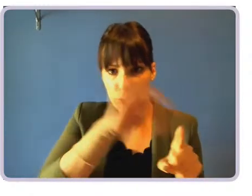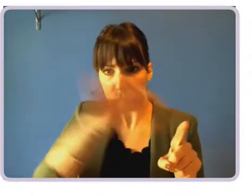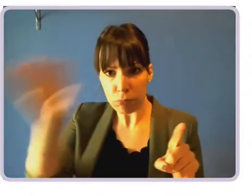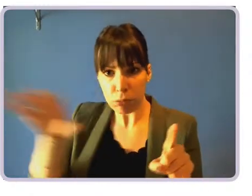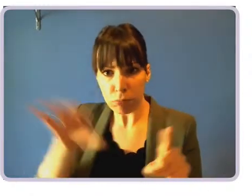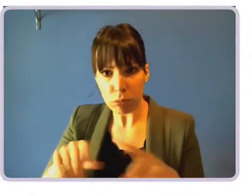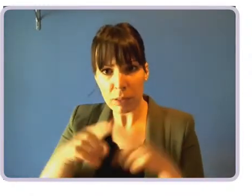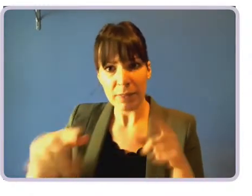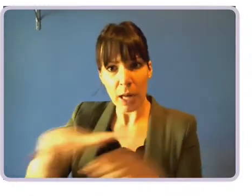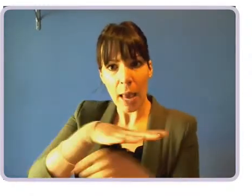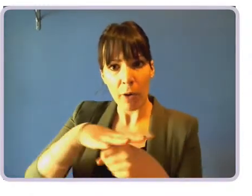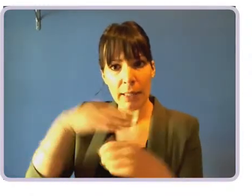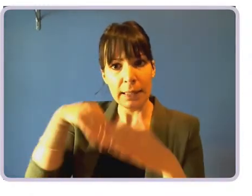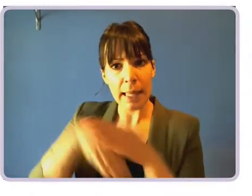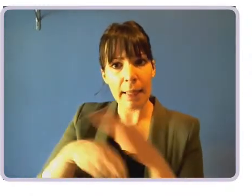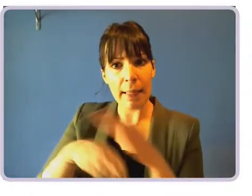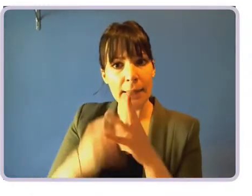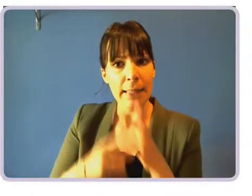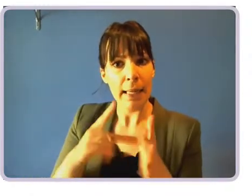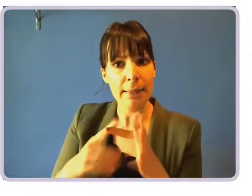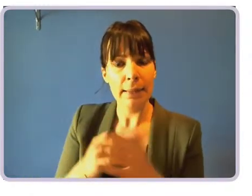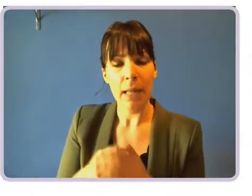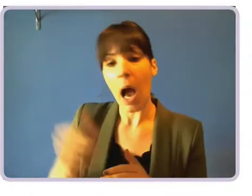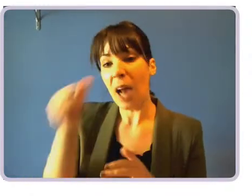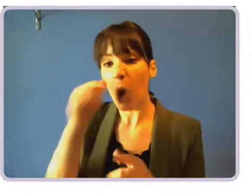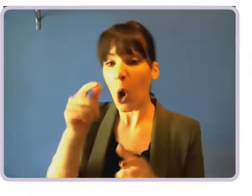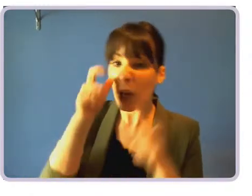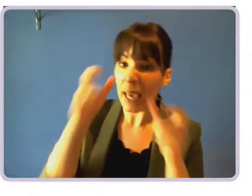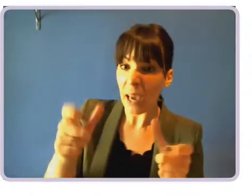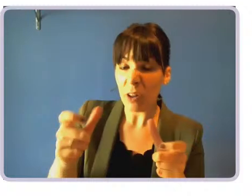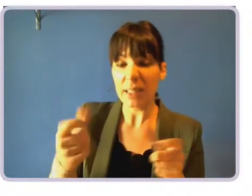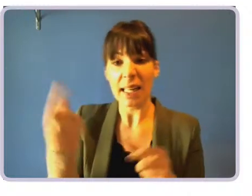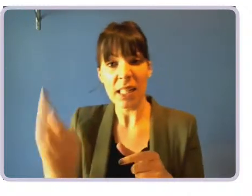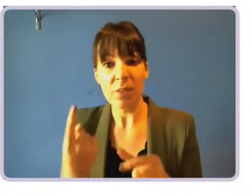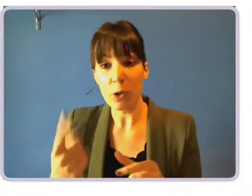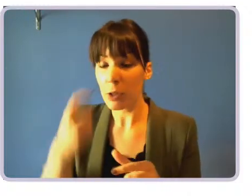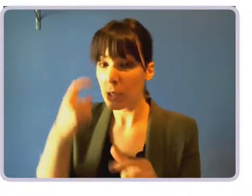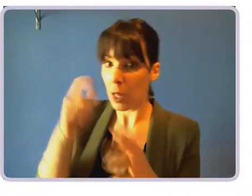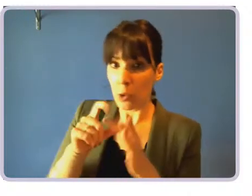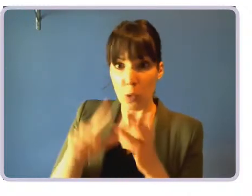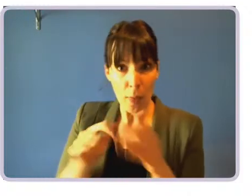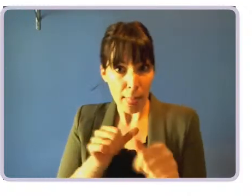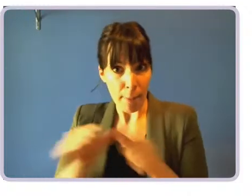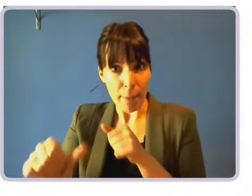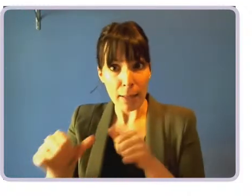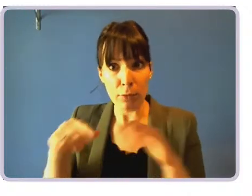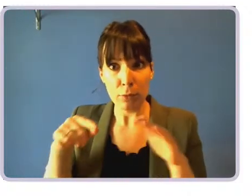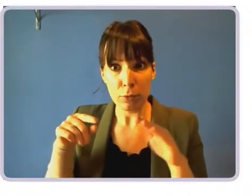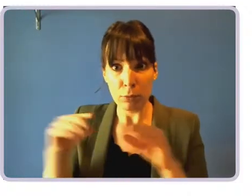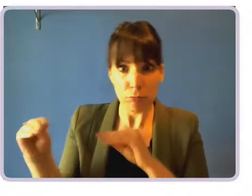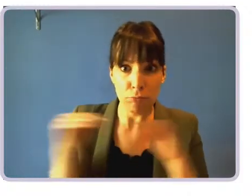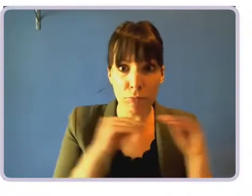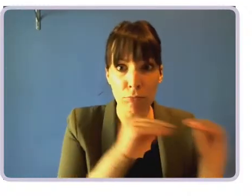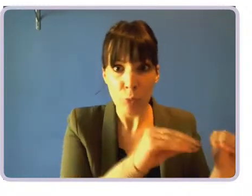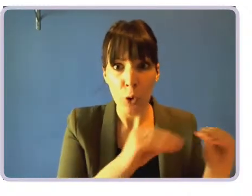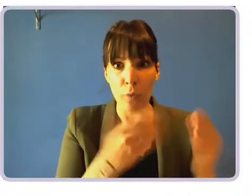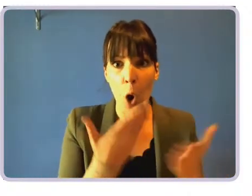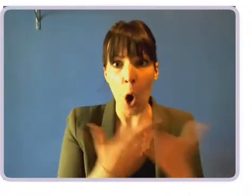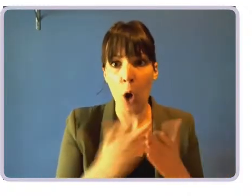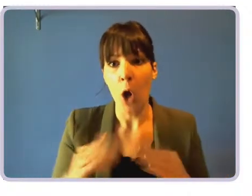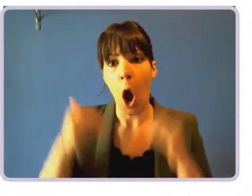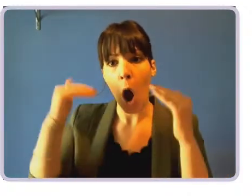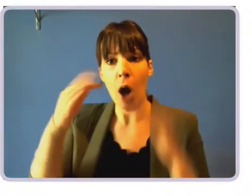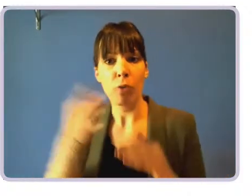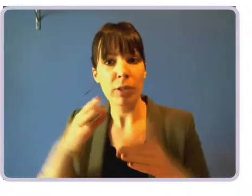very best to relocate on high-risk days, it is likely this will not be possible in all situations, as highlighted by this case study.